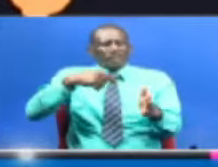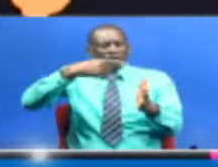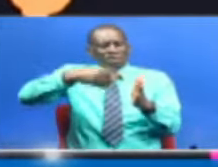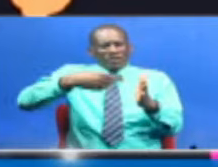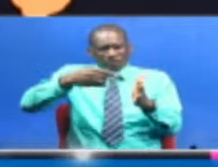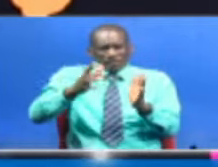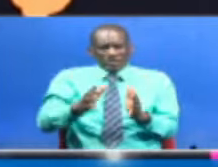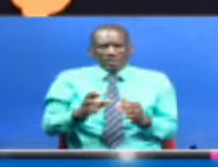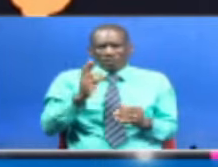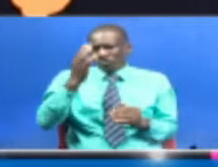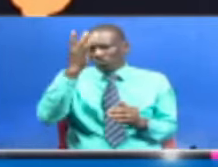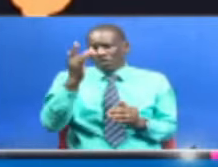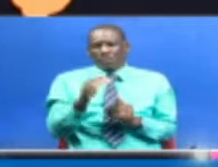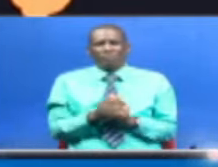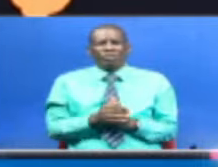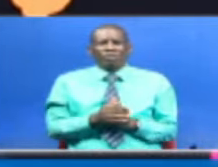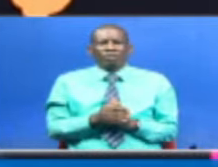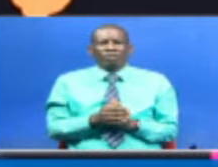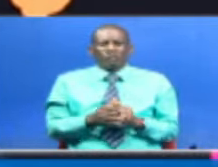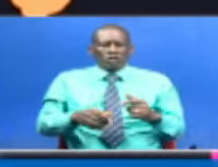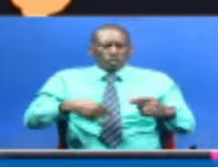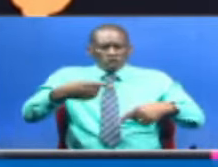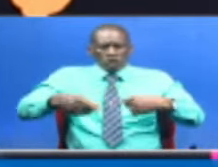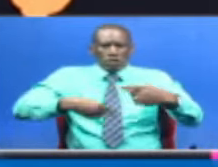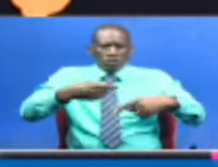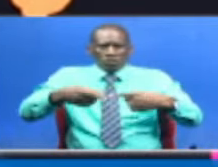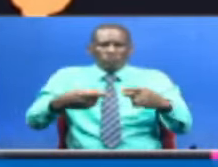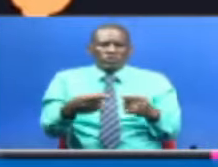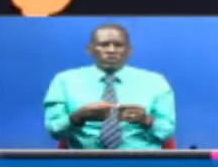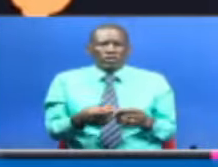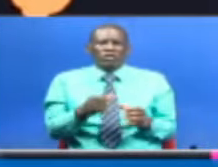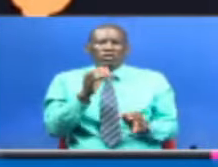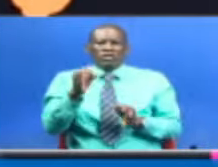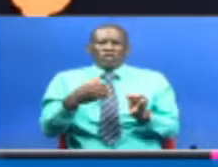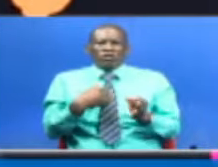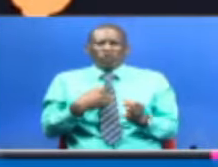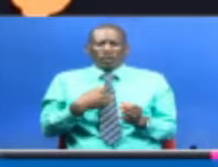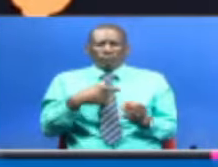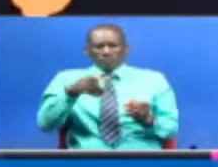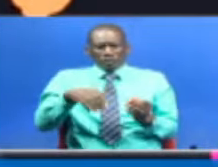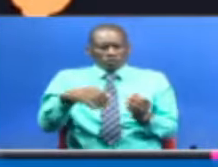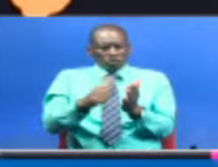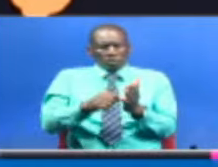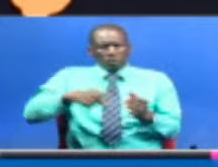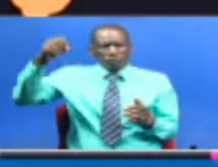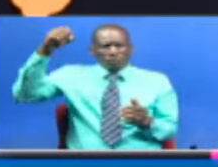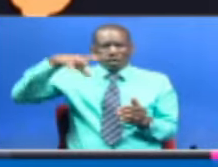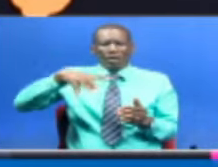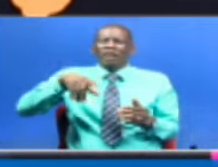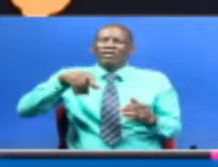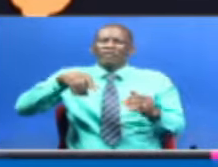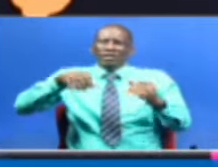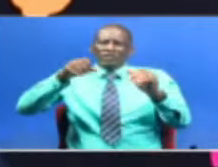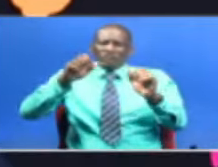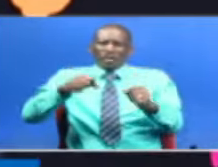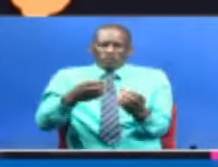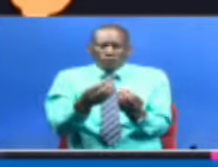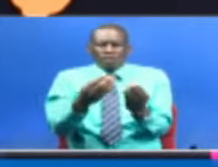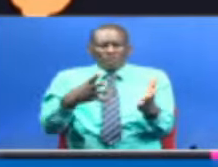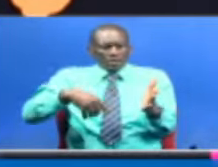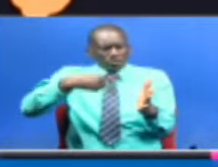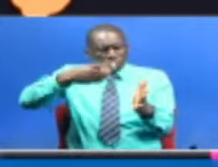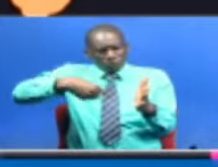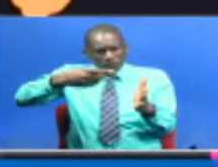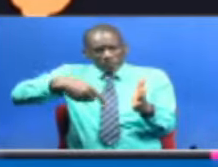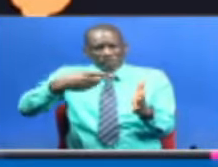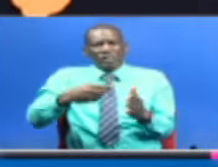because in the process, if you have such interruptions, it actually, for many processes, it actually